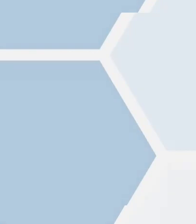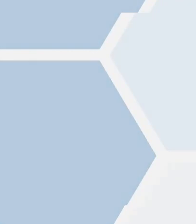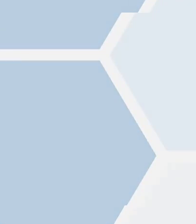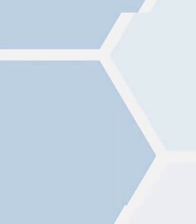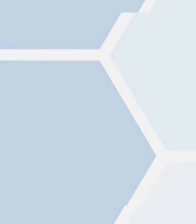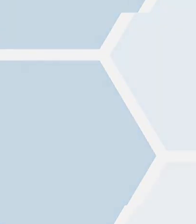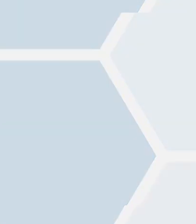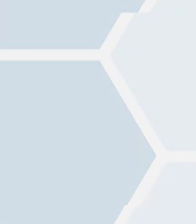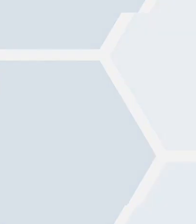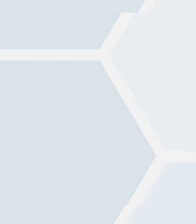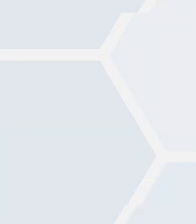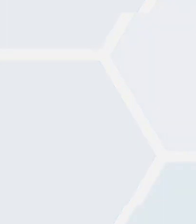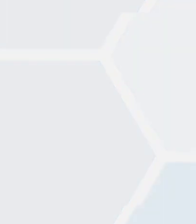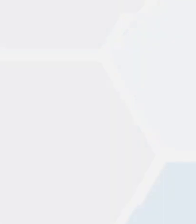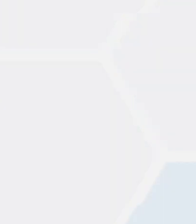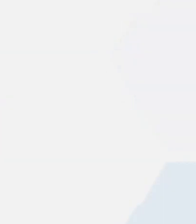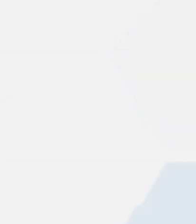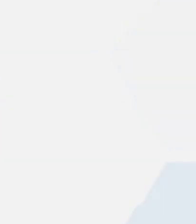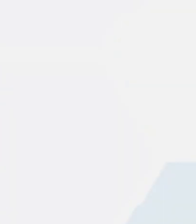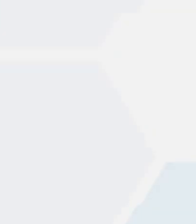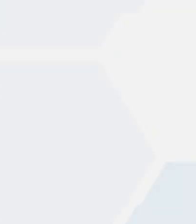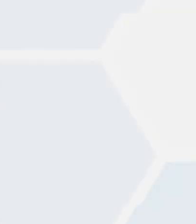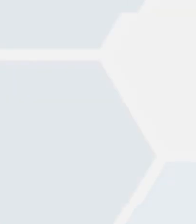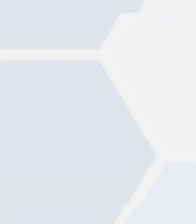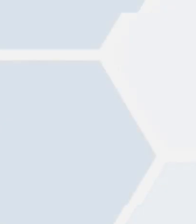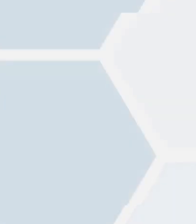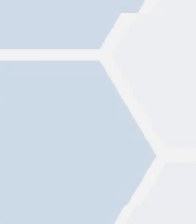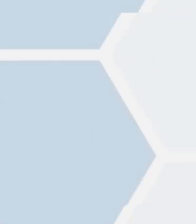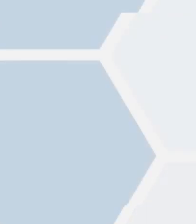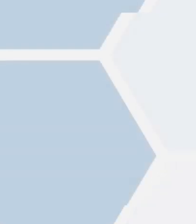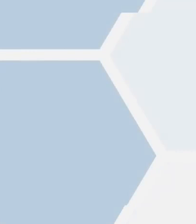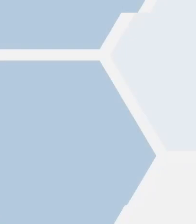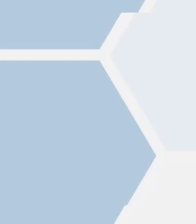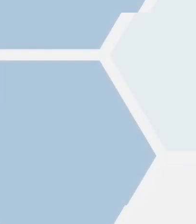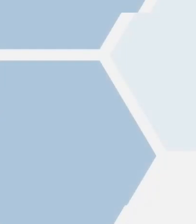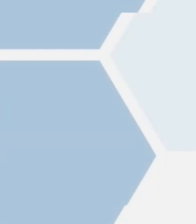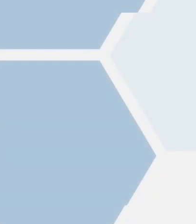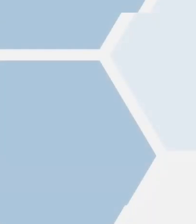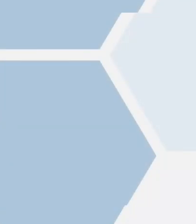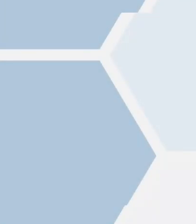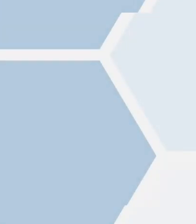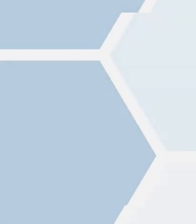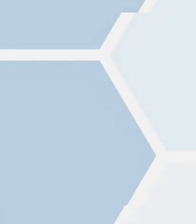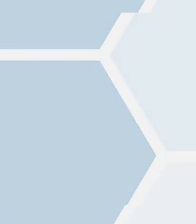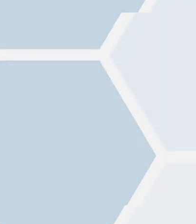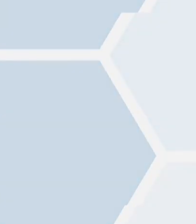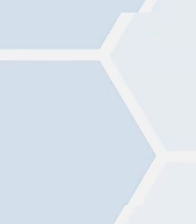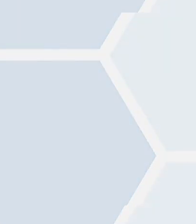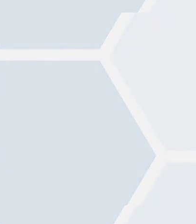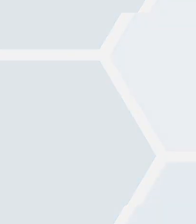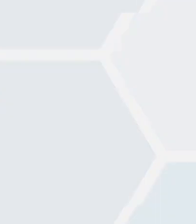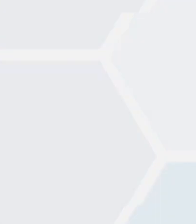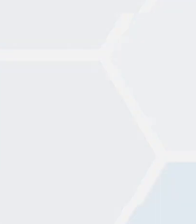are starting to surface. There are innovative trends as well within the international community. So among other